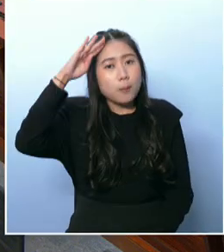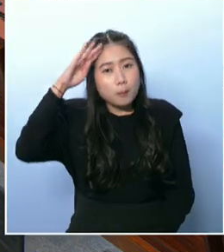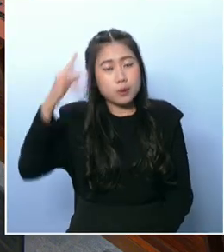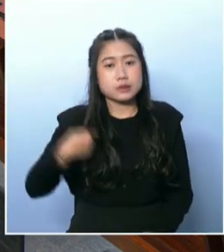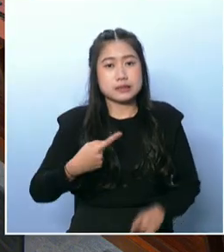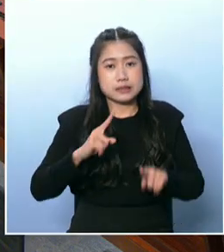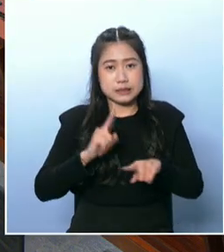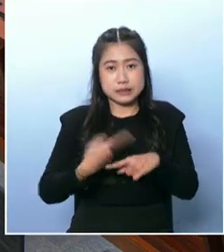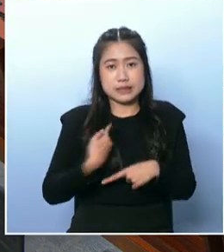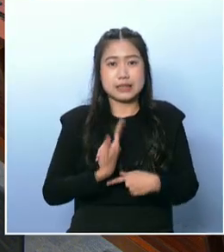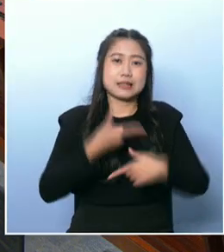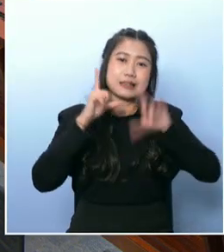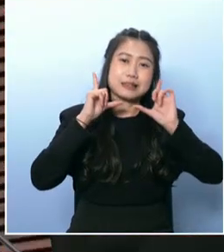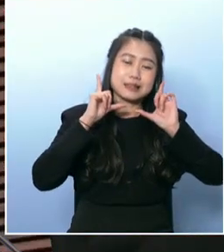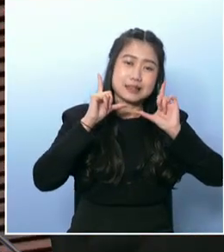you, Chair.